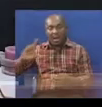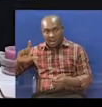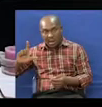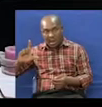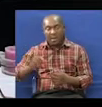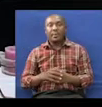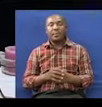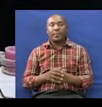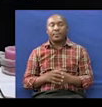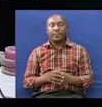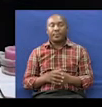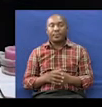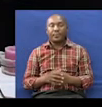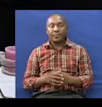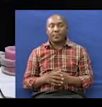Gas